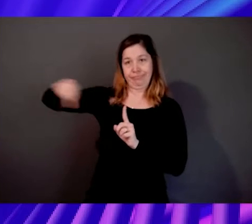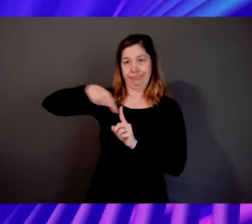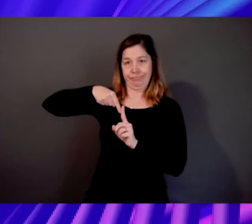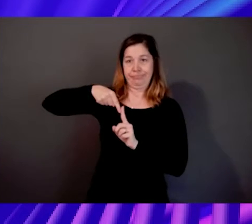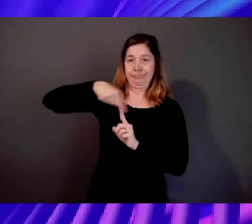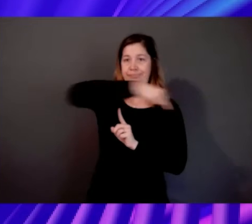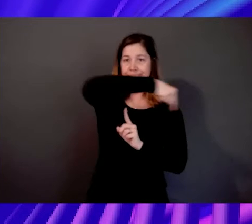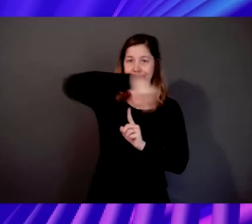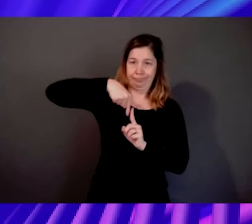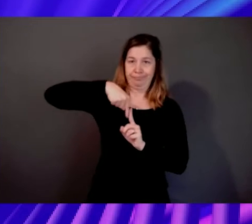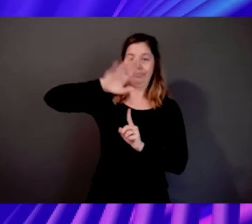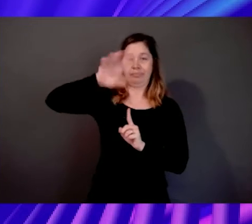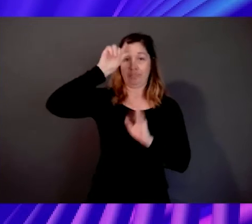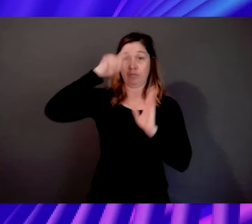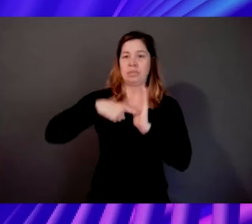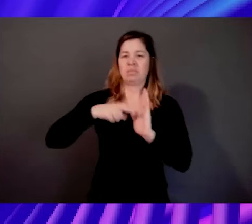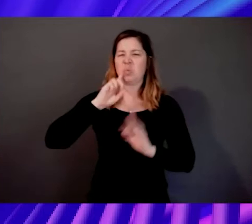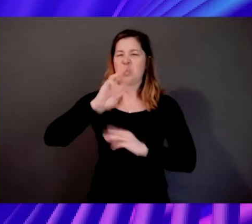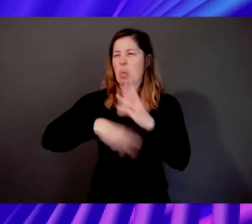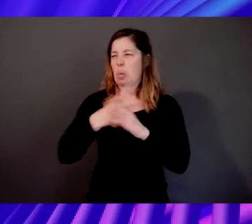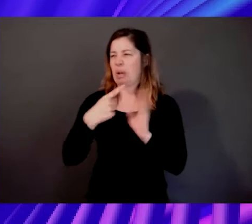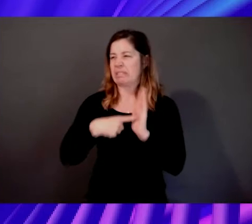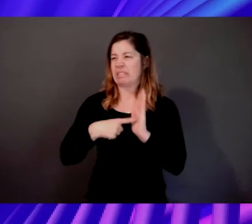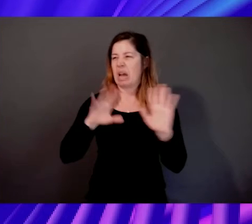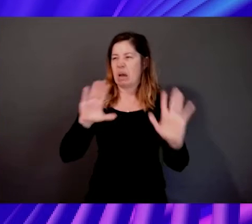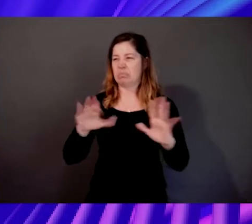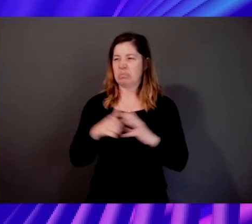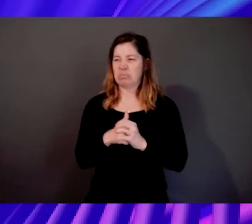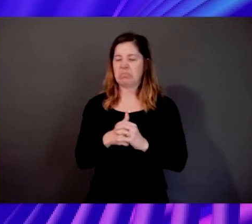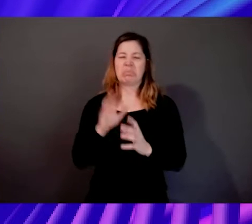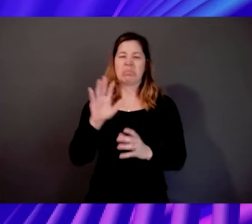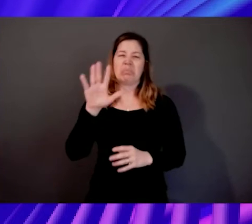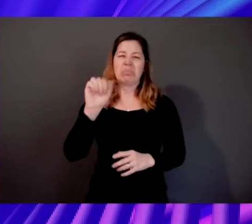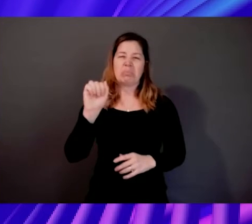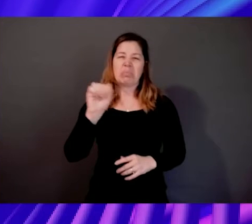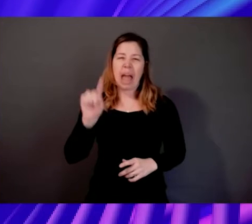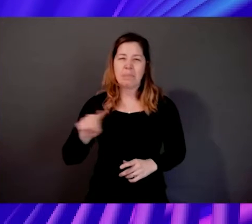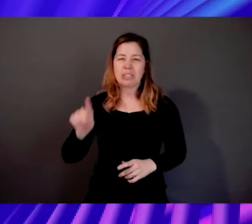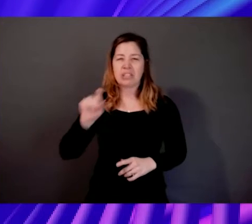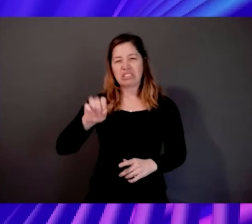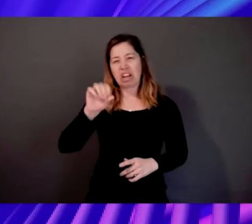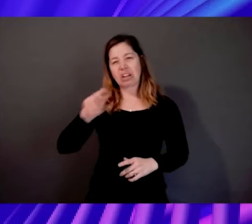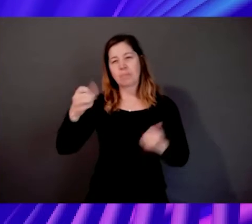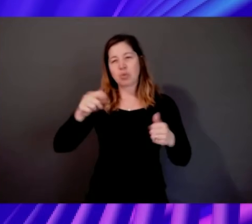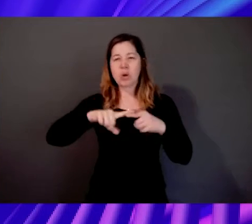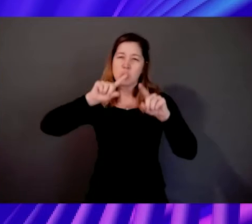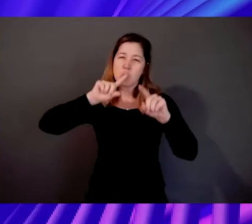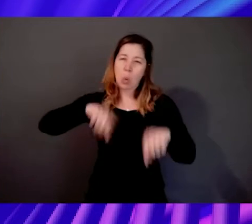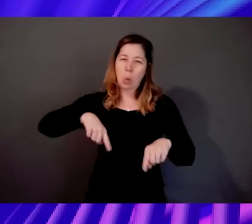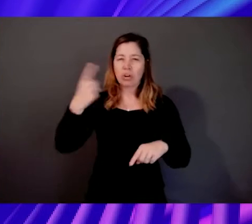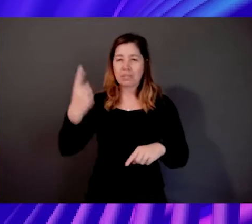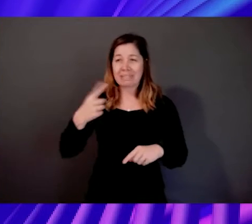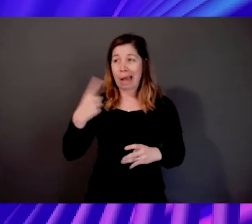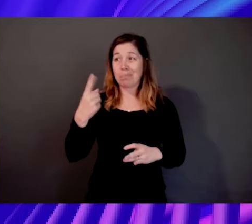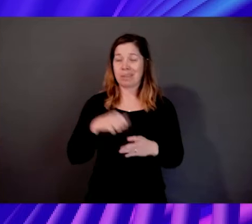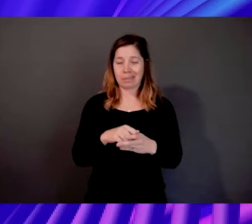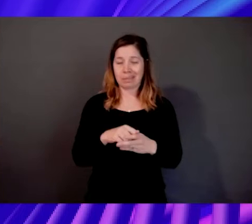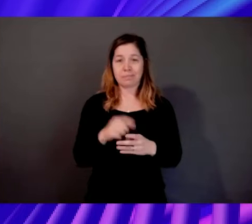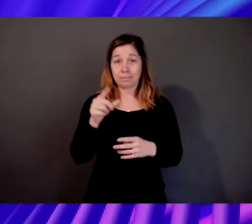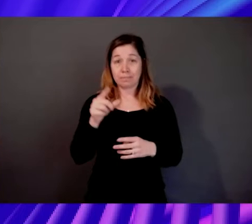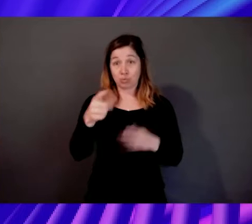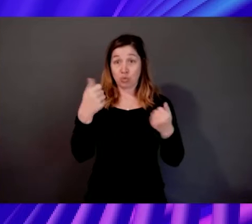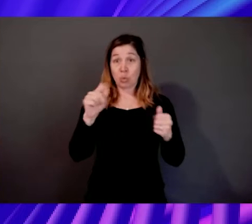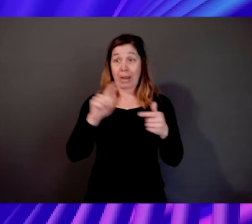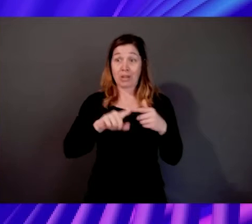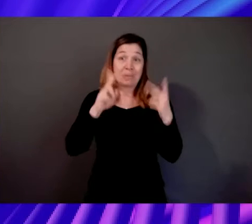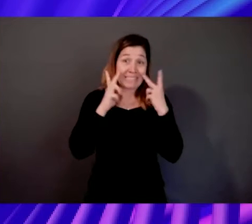take a real world example. So let's say you go to Amazon.com and try to order something, and you browse to the website, and then you try to see what the